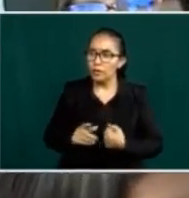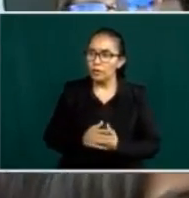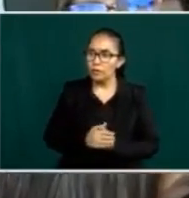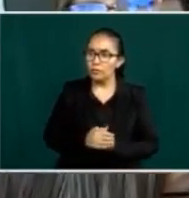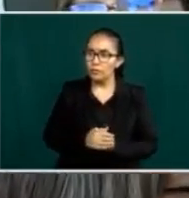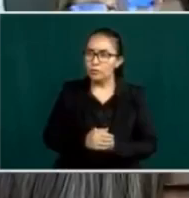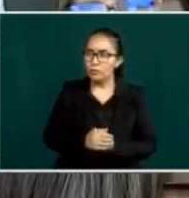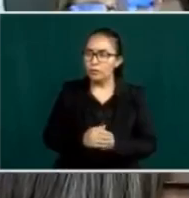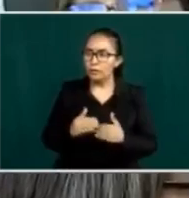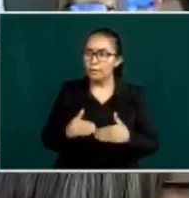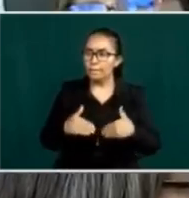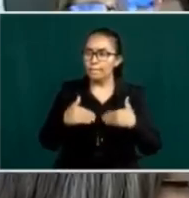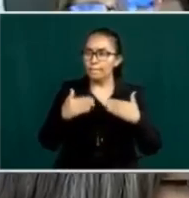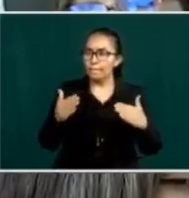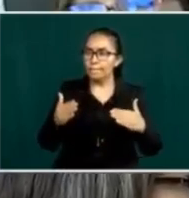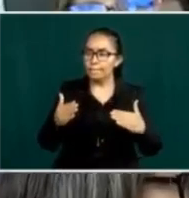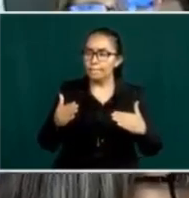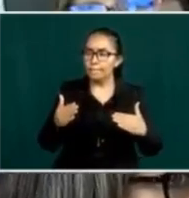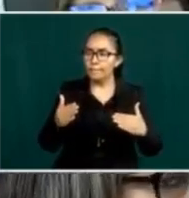So they've been invaded.